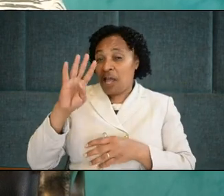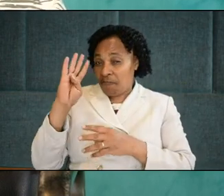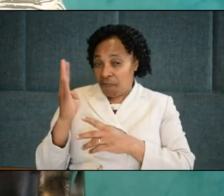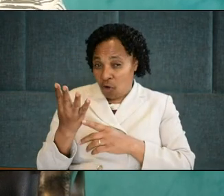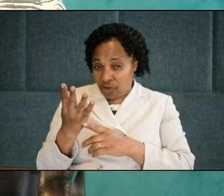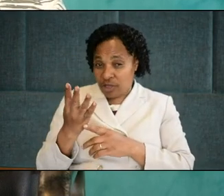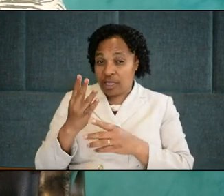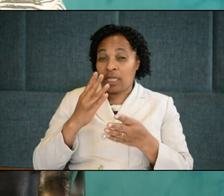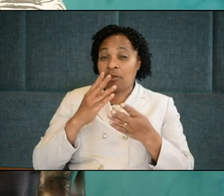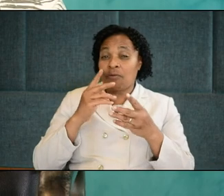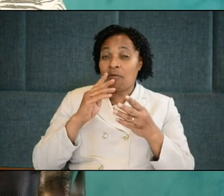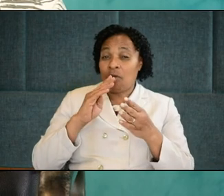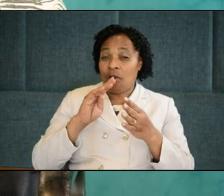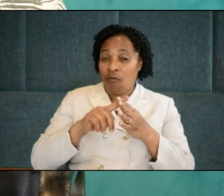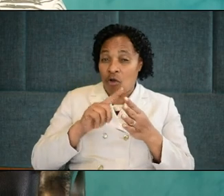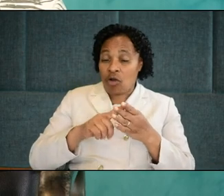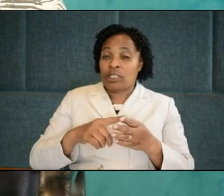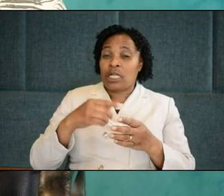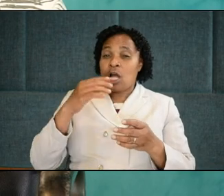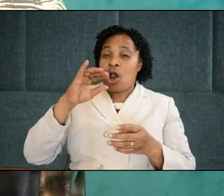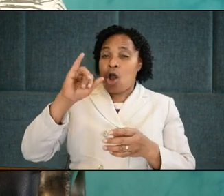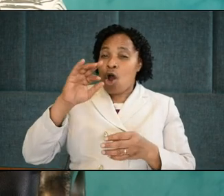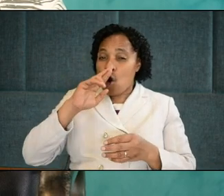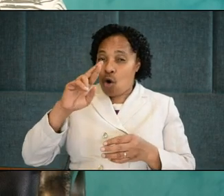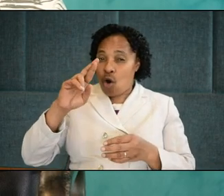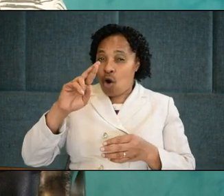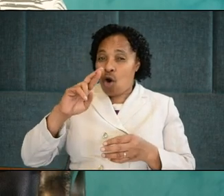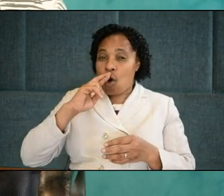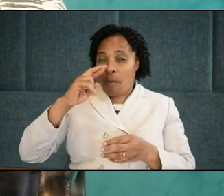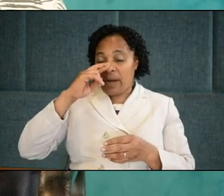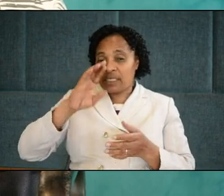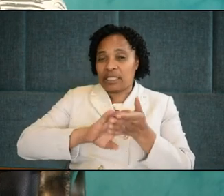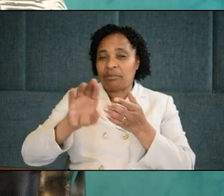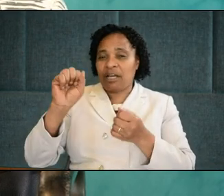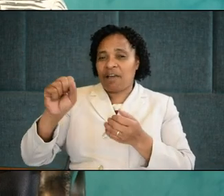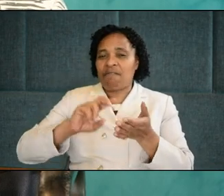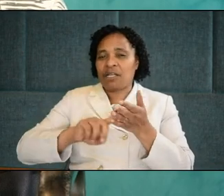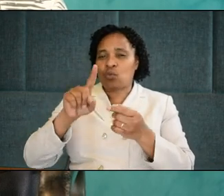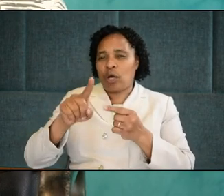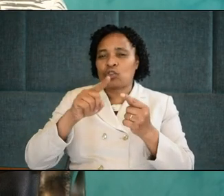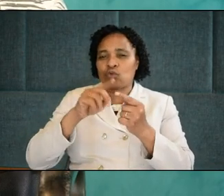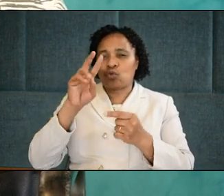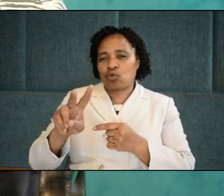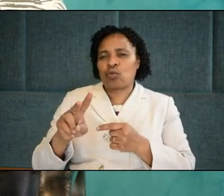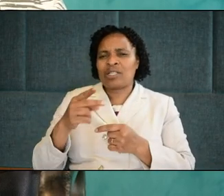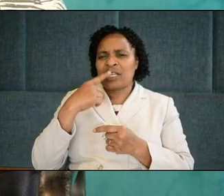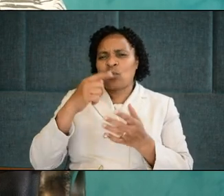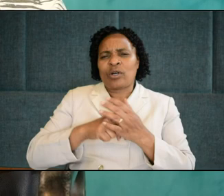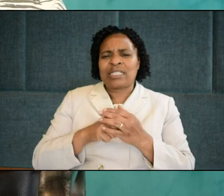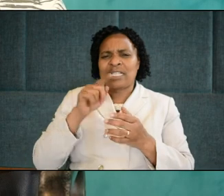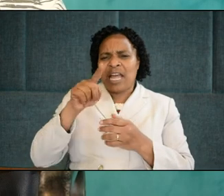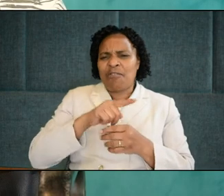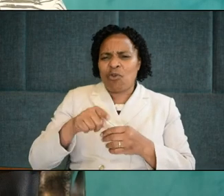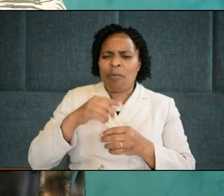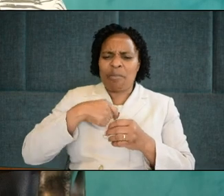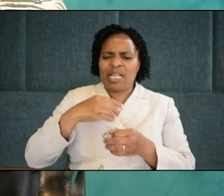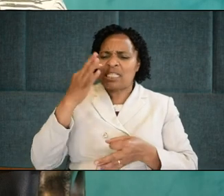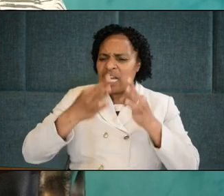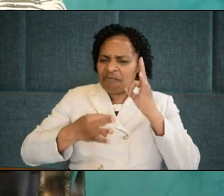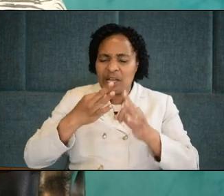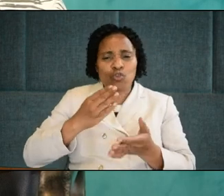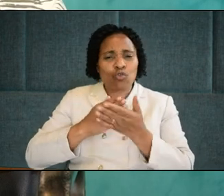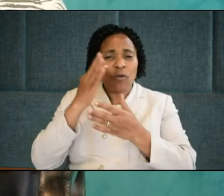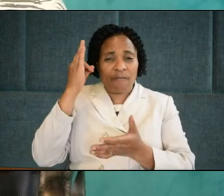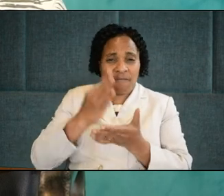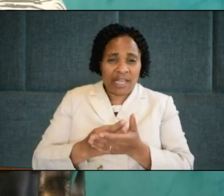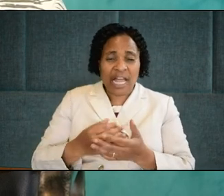one says, is from Romans chapter 5, verse 1 and 2. It says, therefore, having been justified by faith,